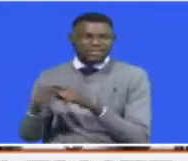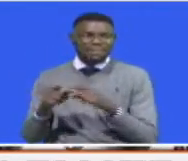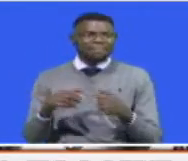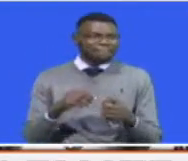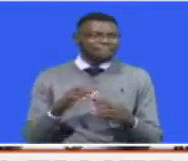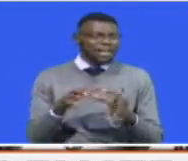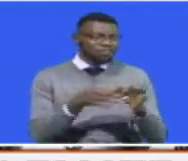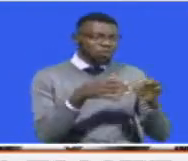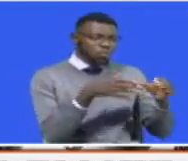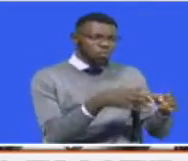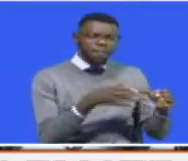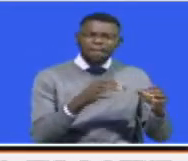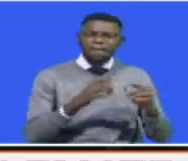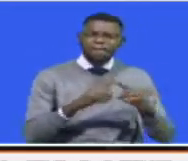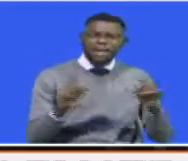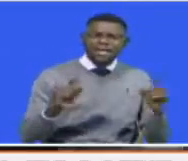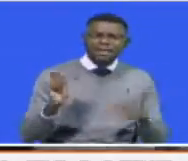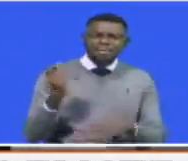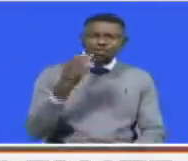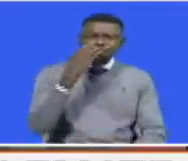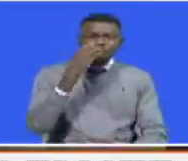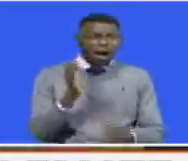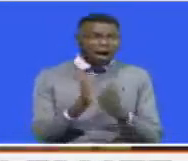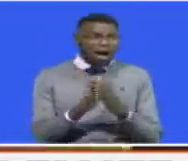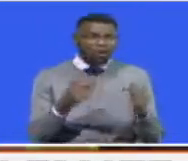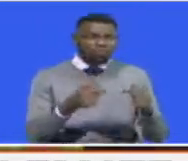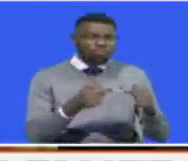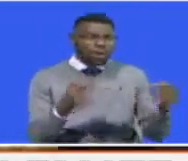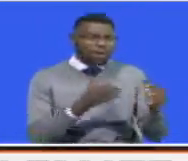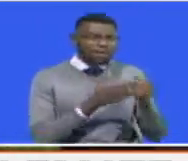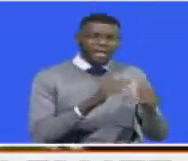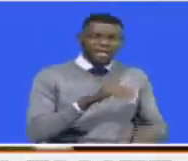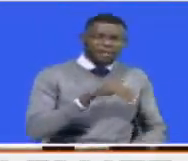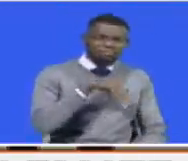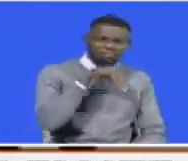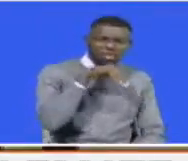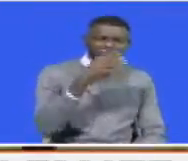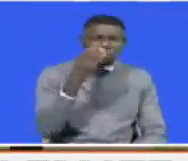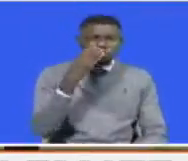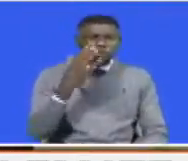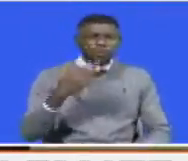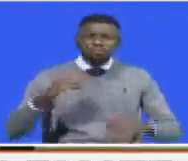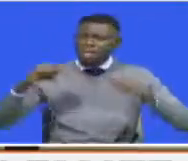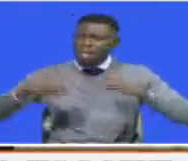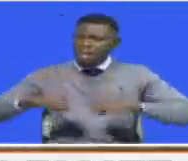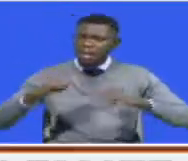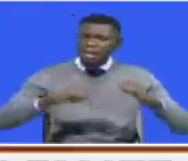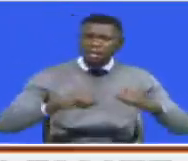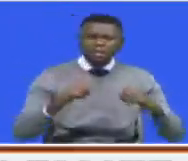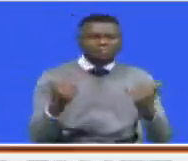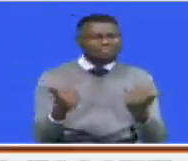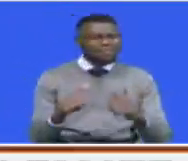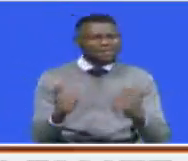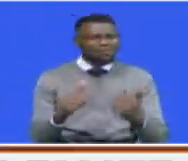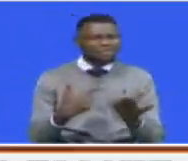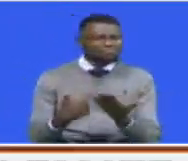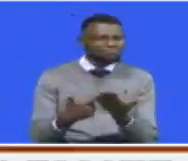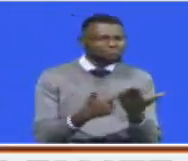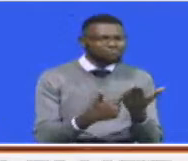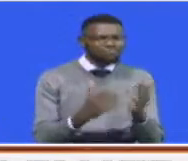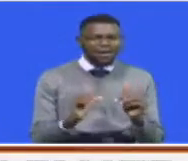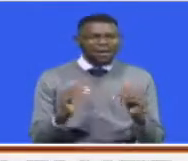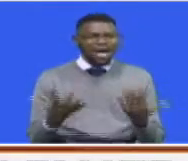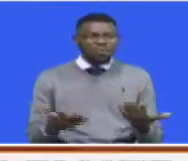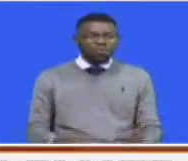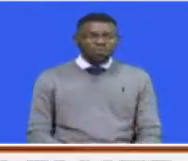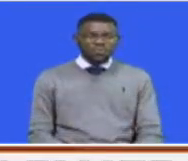President William Ruto and opposition chief Raila Odinga, they have never made any headway in their two sittings. Whether they like it